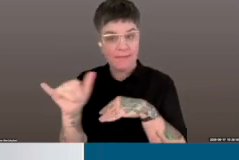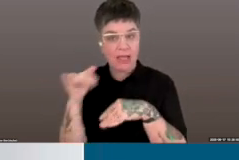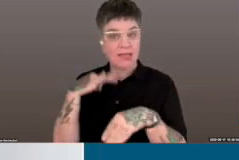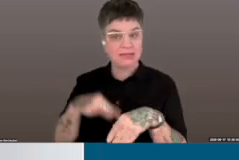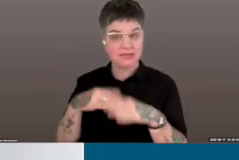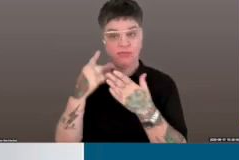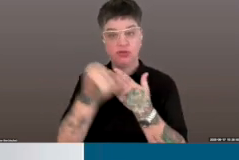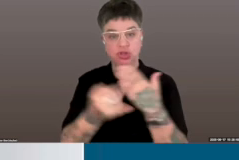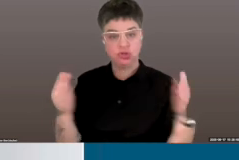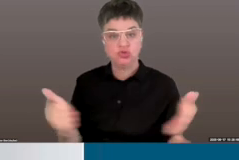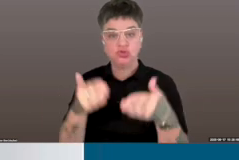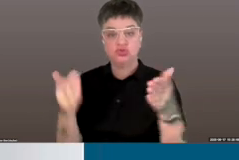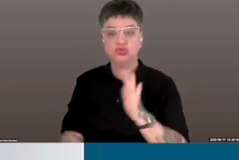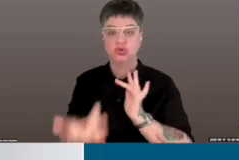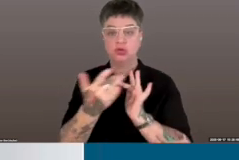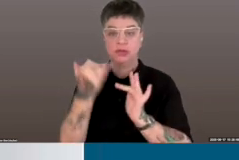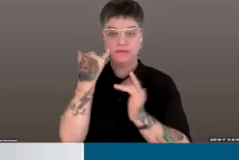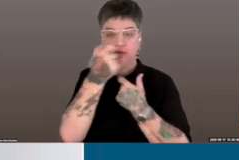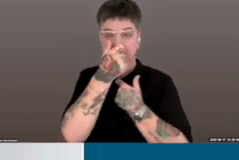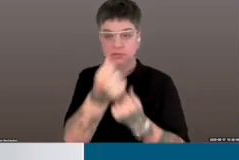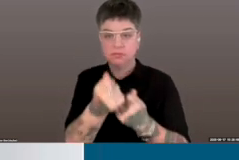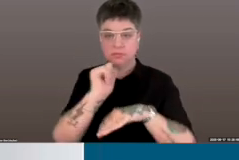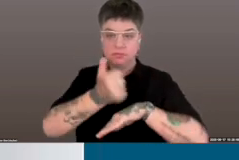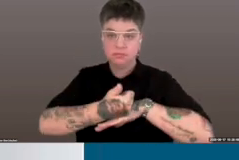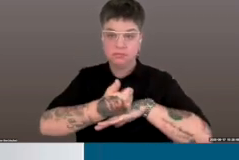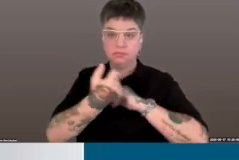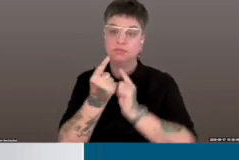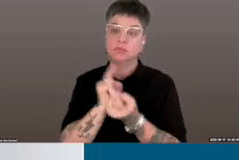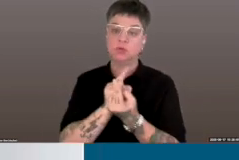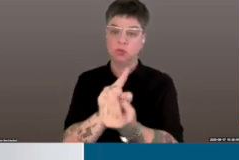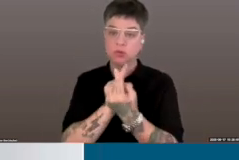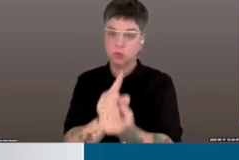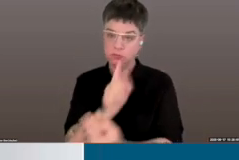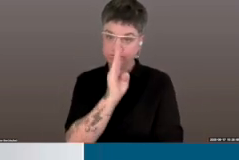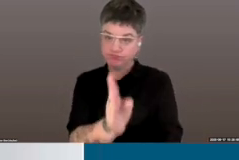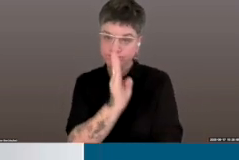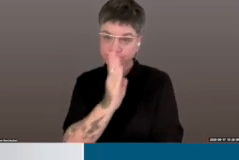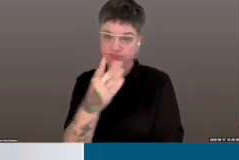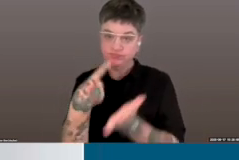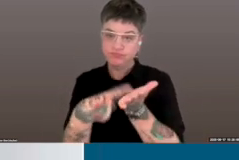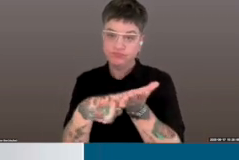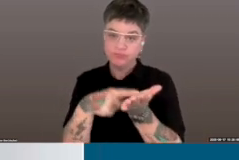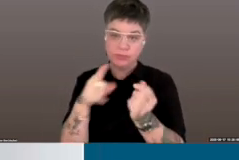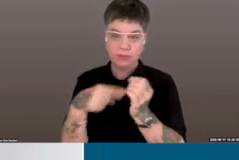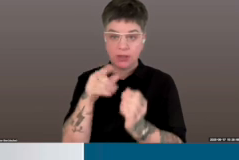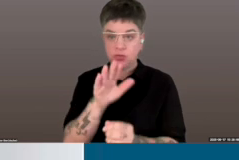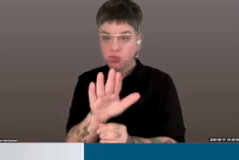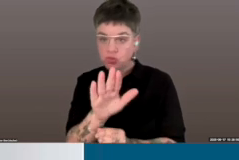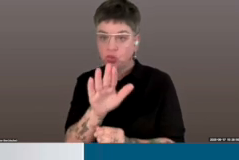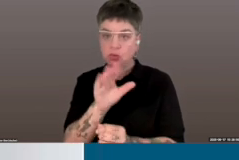you to contact us if you're interested in setting up a one-on-one discussion about your or your group's